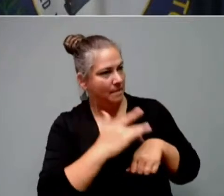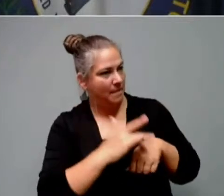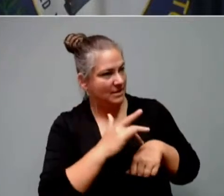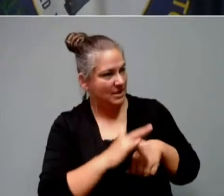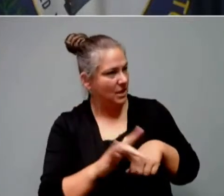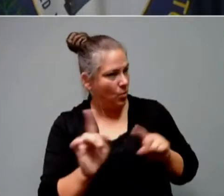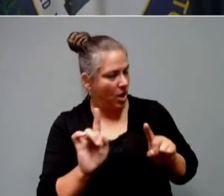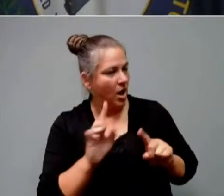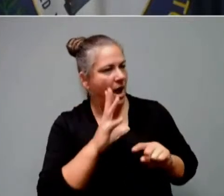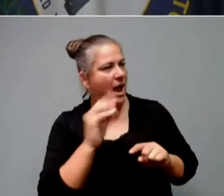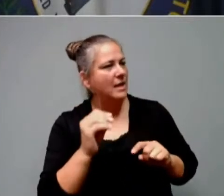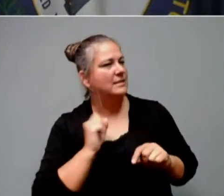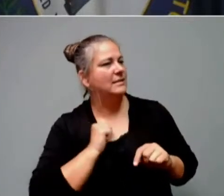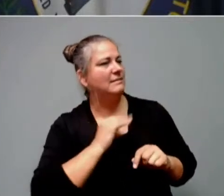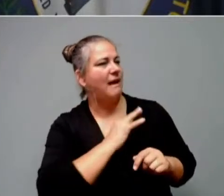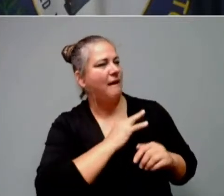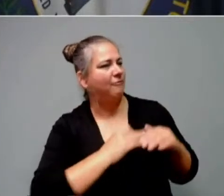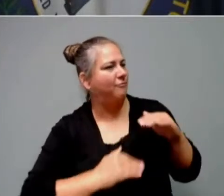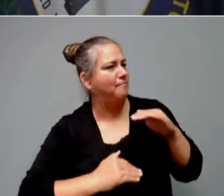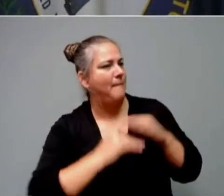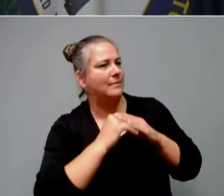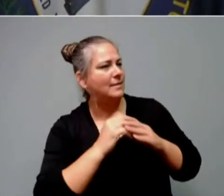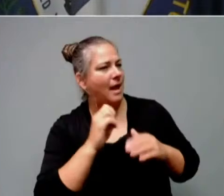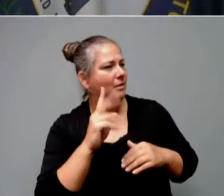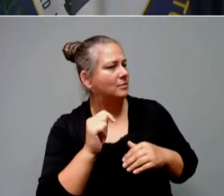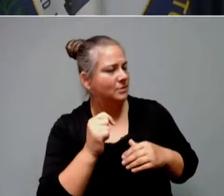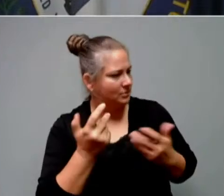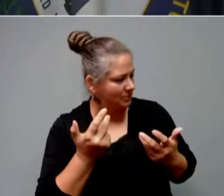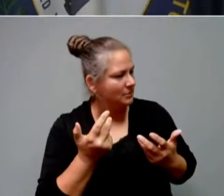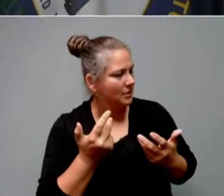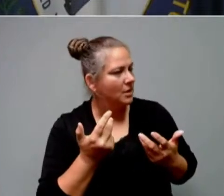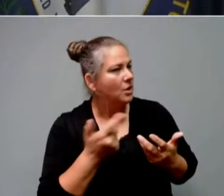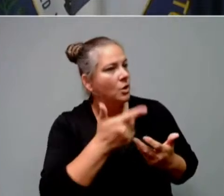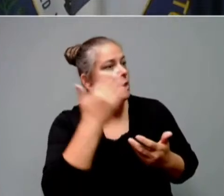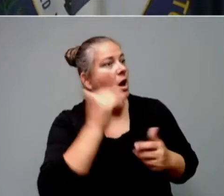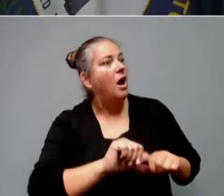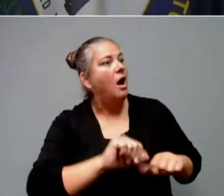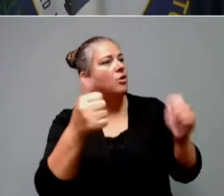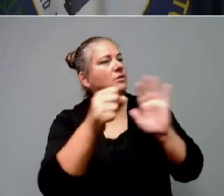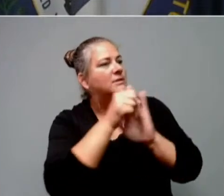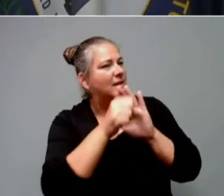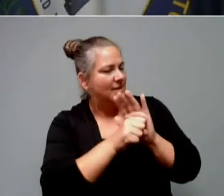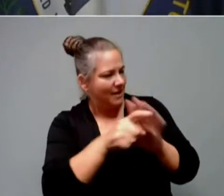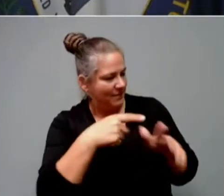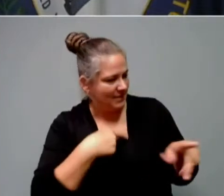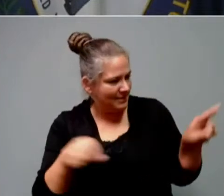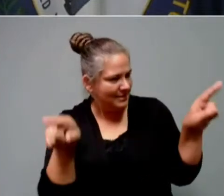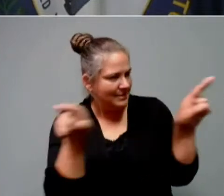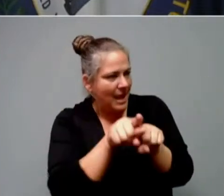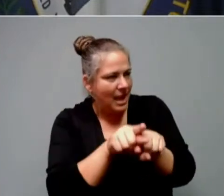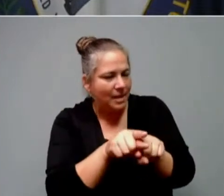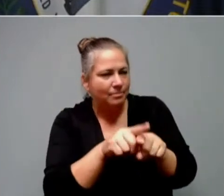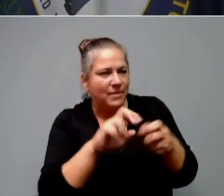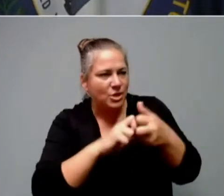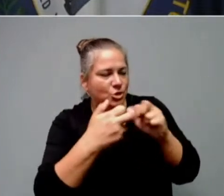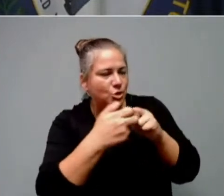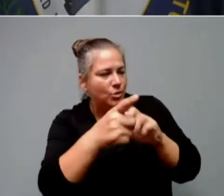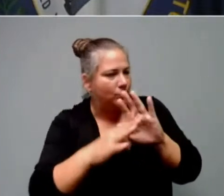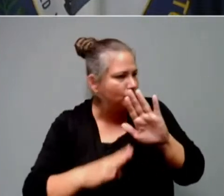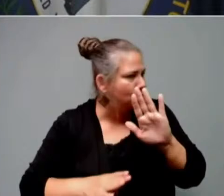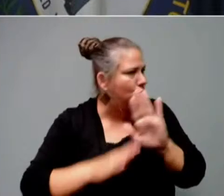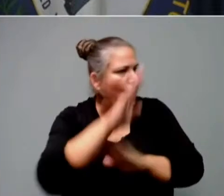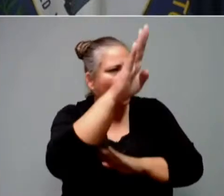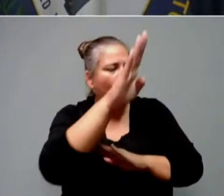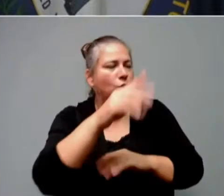beds. In the same way that we're being asked right now by other states that are experiencing surges farther along than ours to borrow